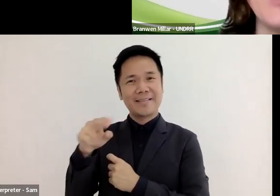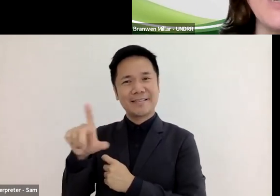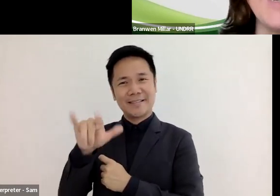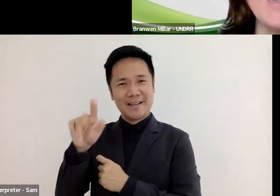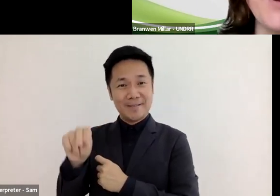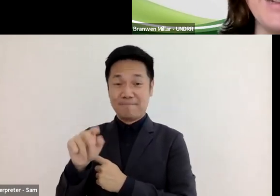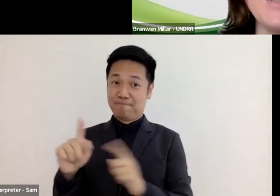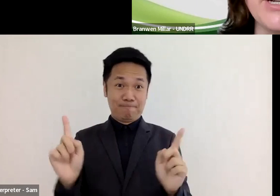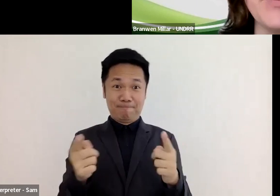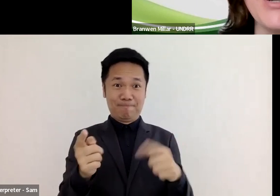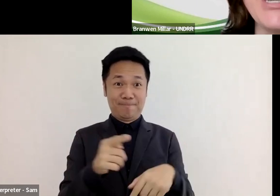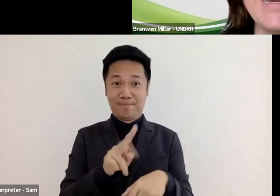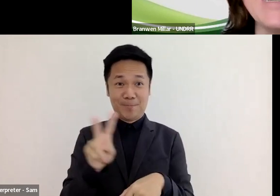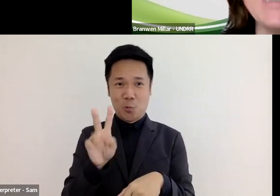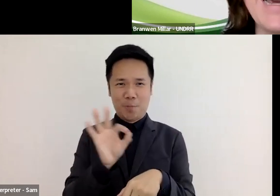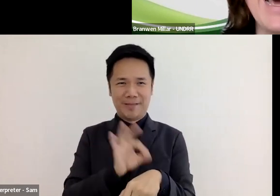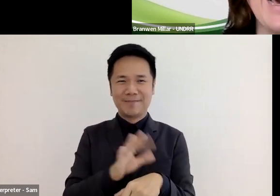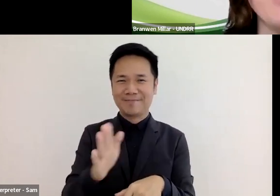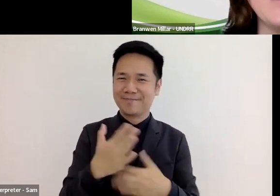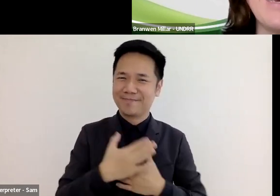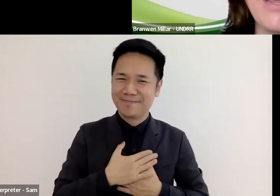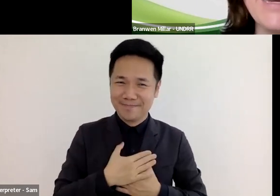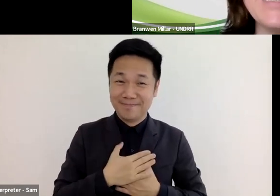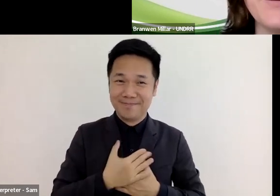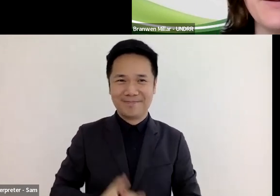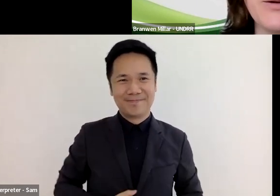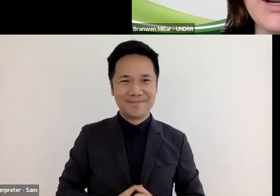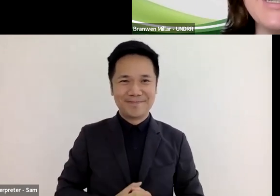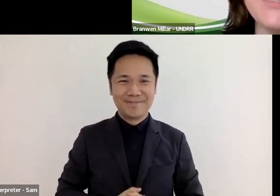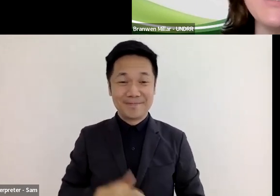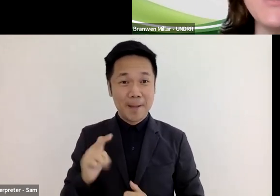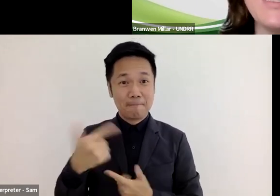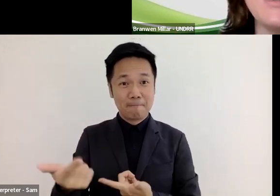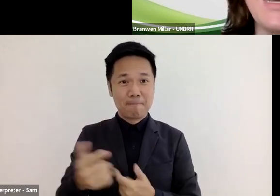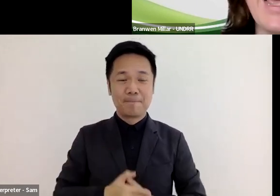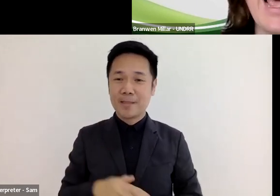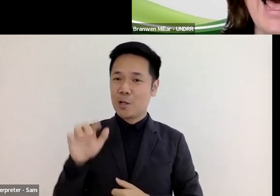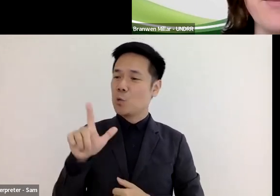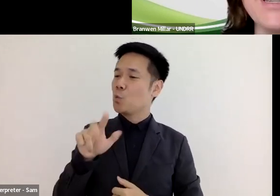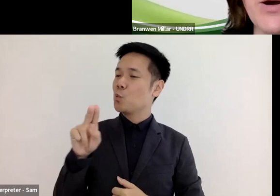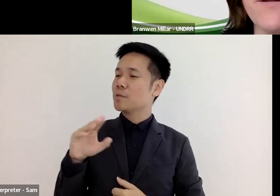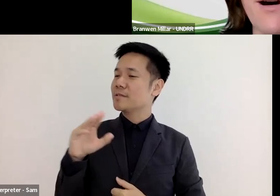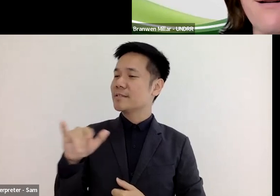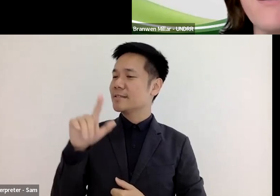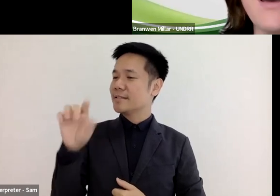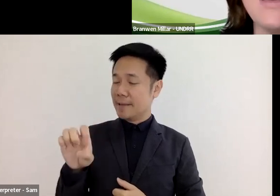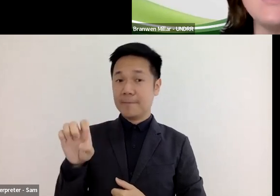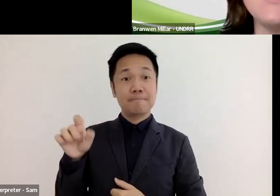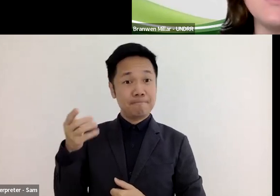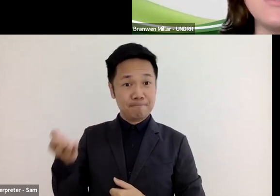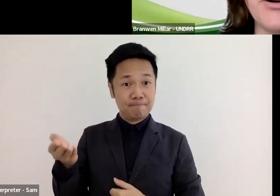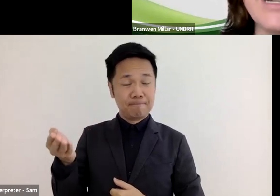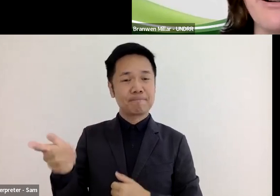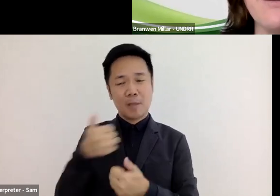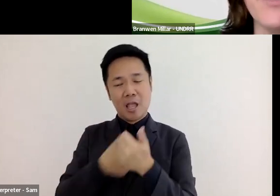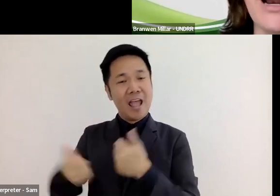within the 2 minutes as well. It's much appreciated. I would now like to give the floor to Ms. Lucille Apis-Overhoff,